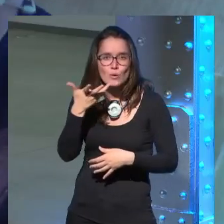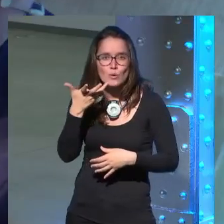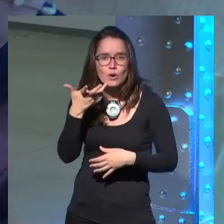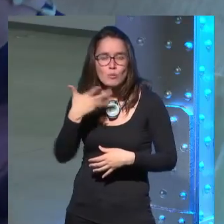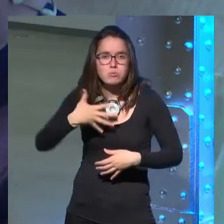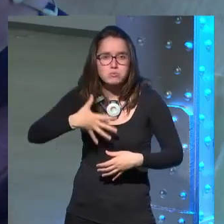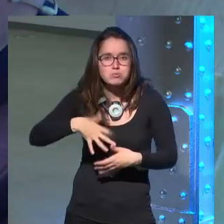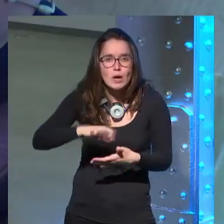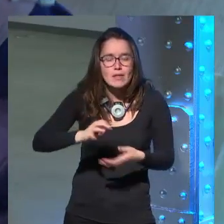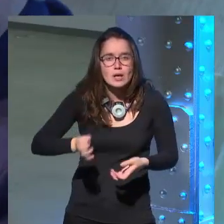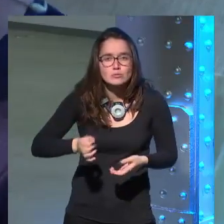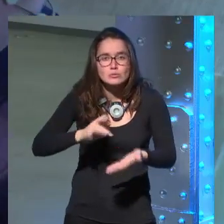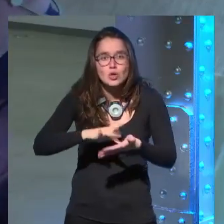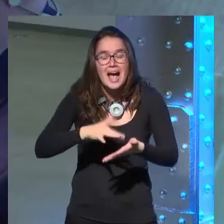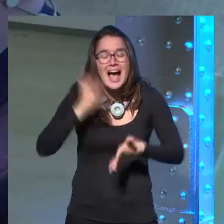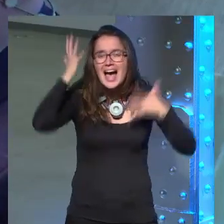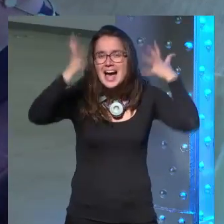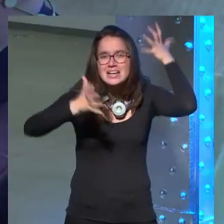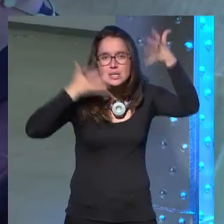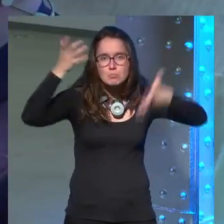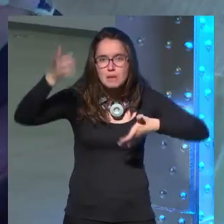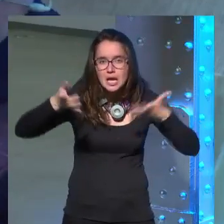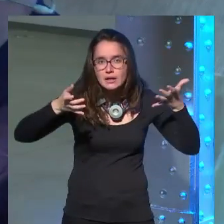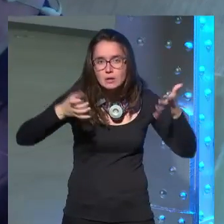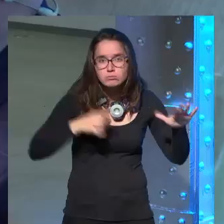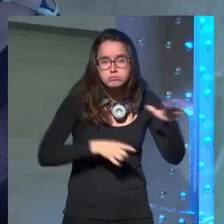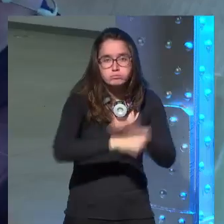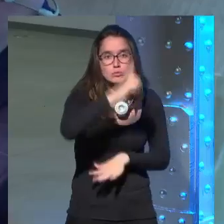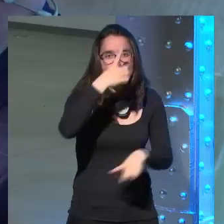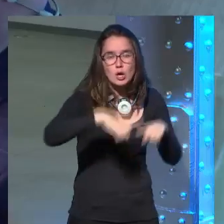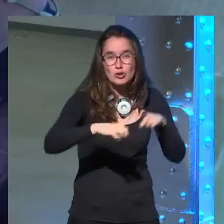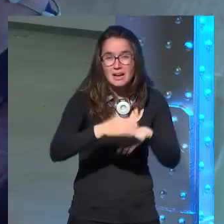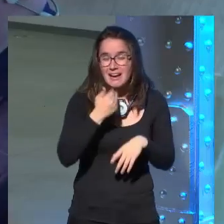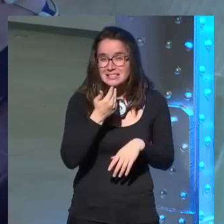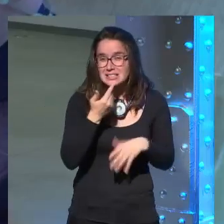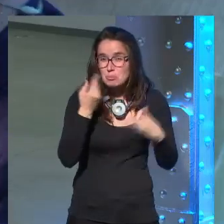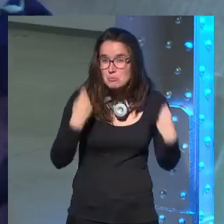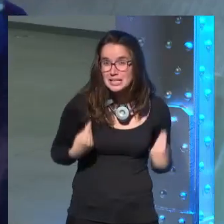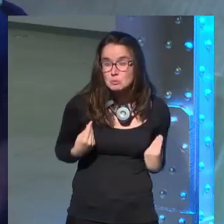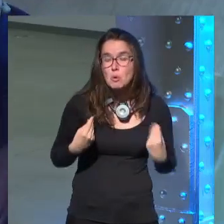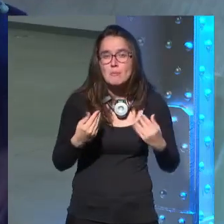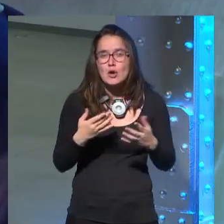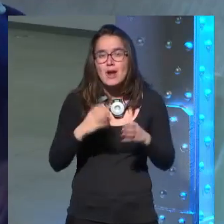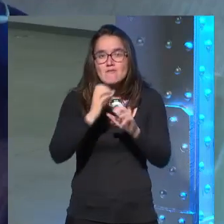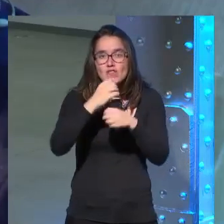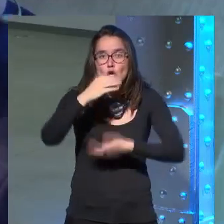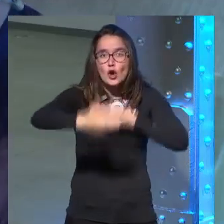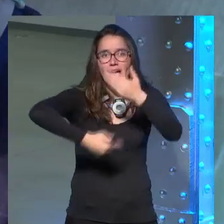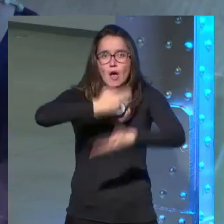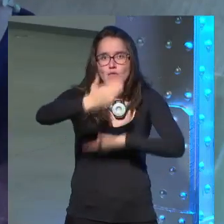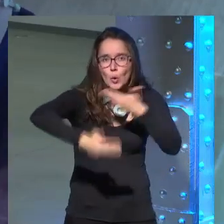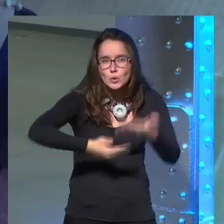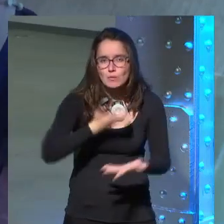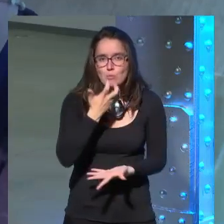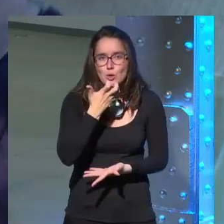evolve. And the question, for example, in evolutionary biology, whether if we ran it again, would we get